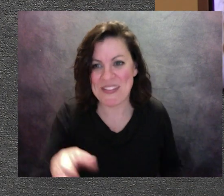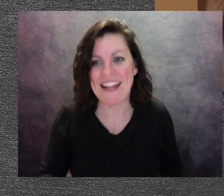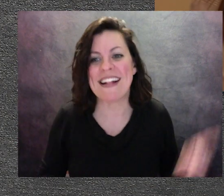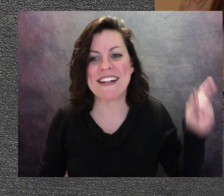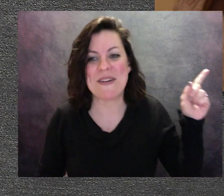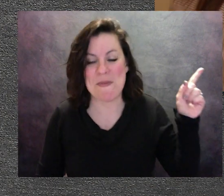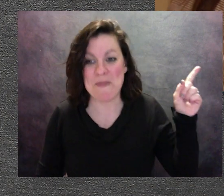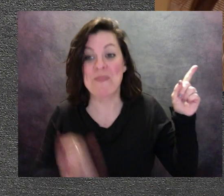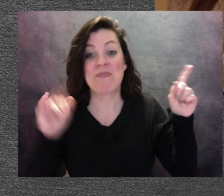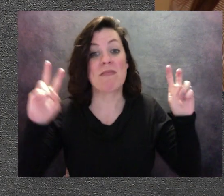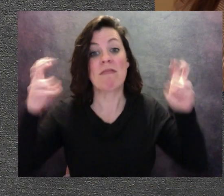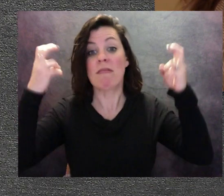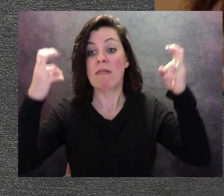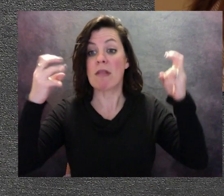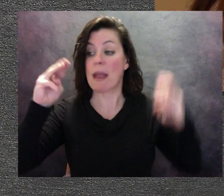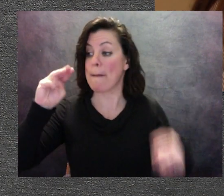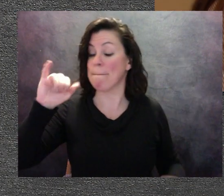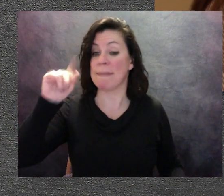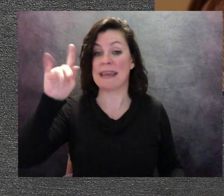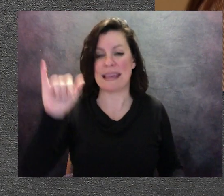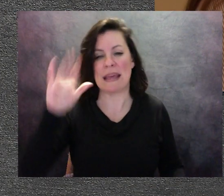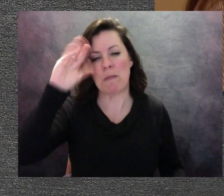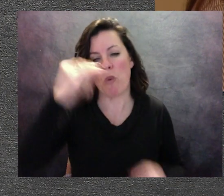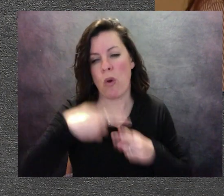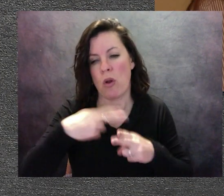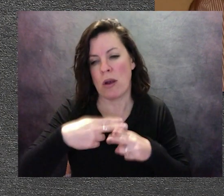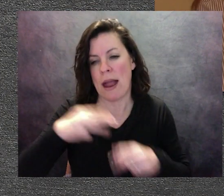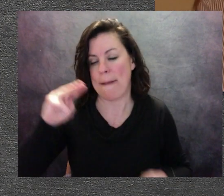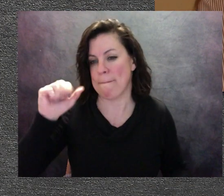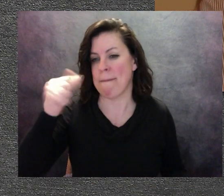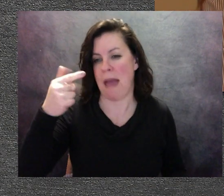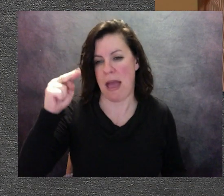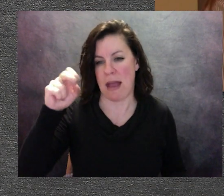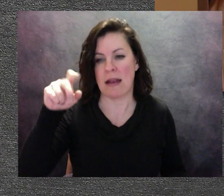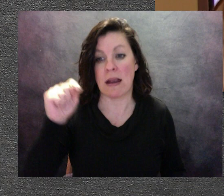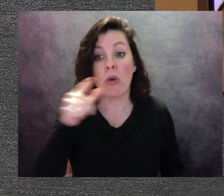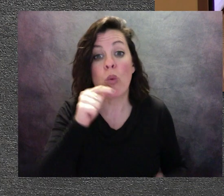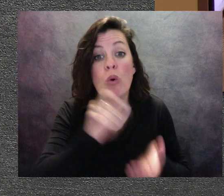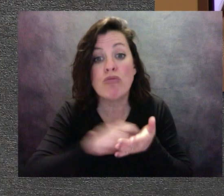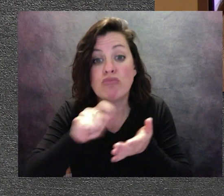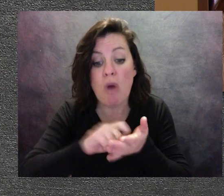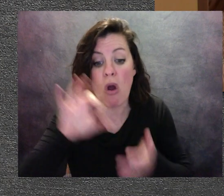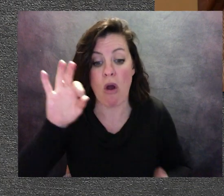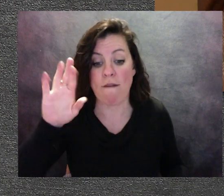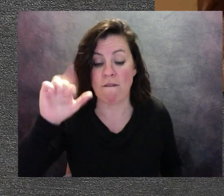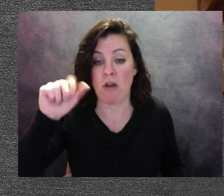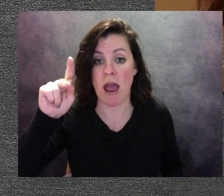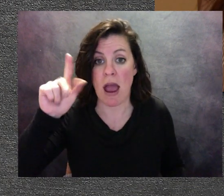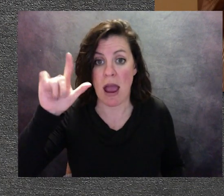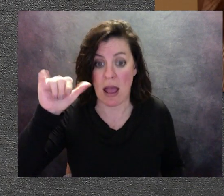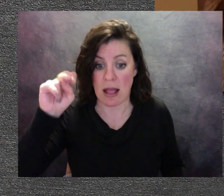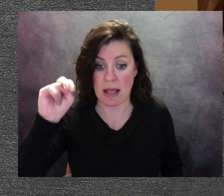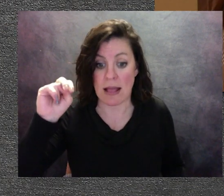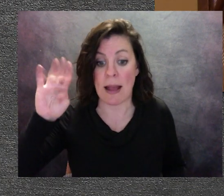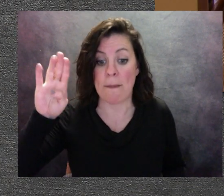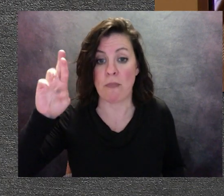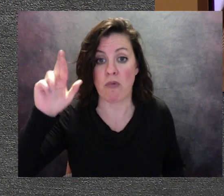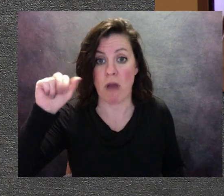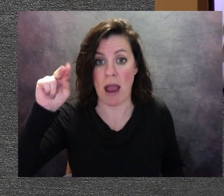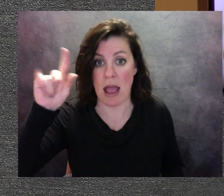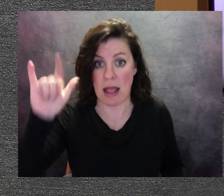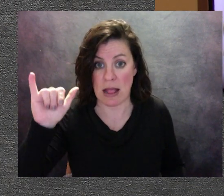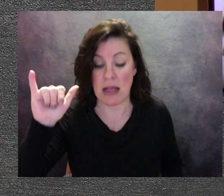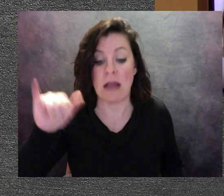called Mickey's Magnet. It is by Franklin M. Branley and Eleanor K. Vaughan. And the pictures